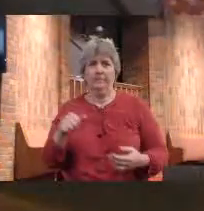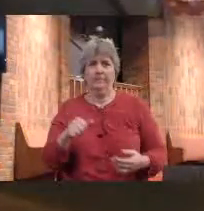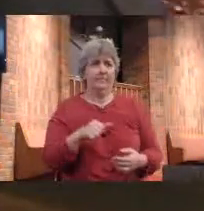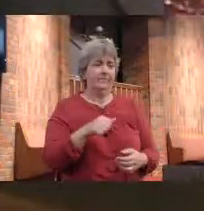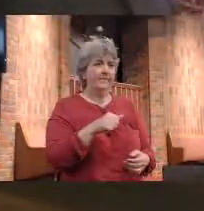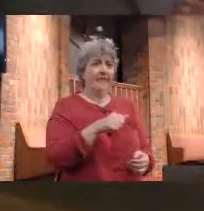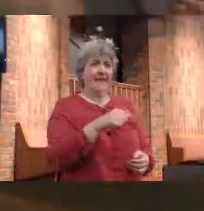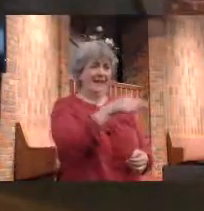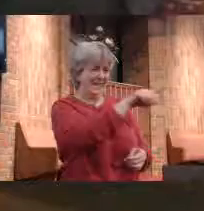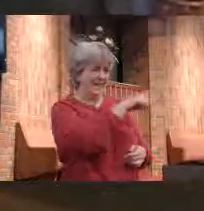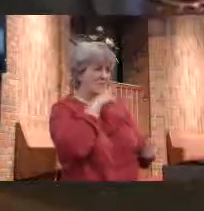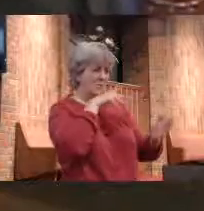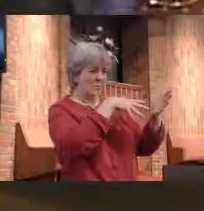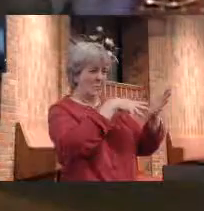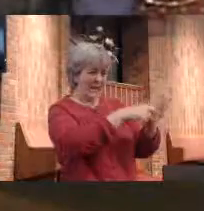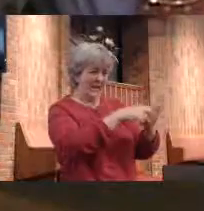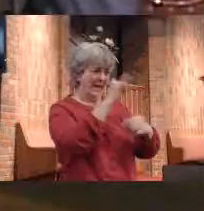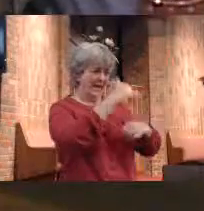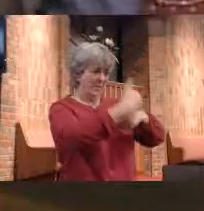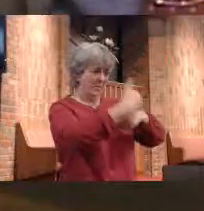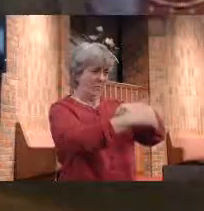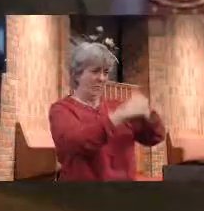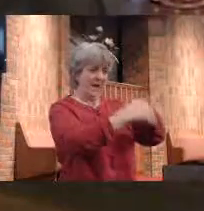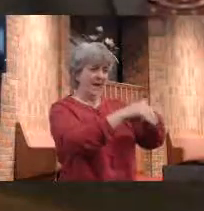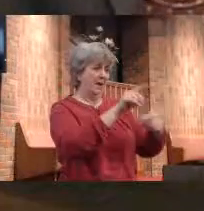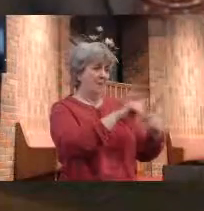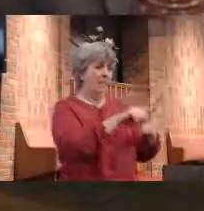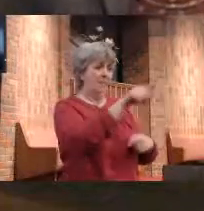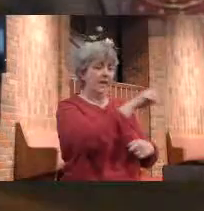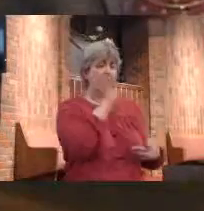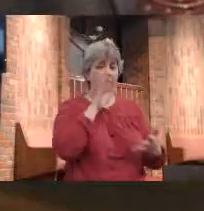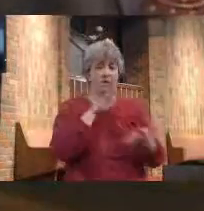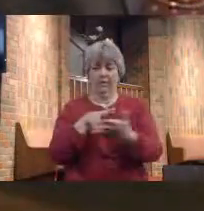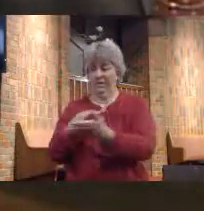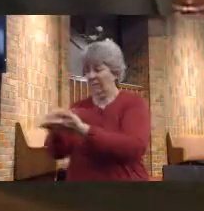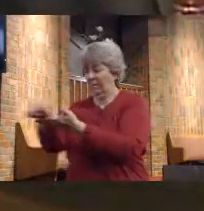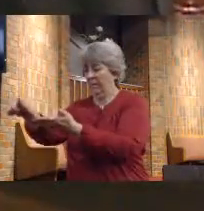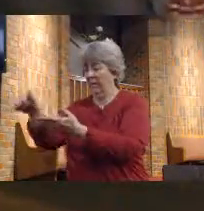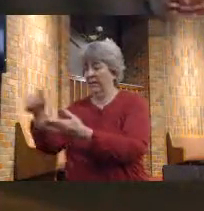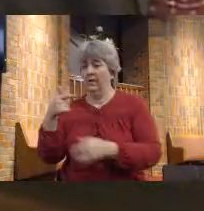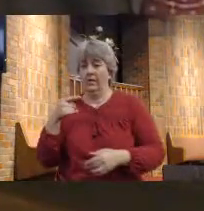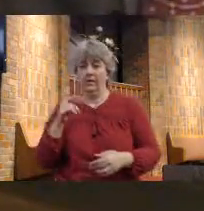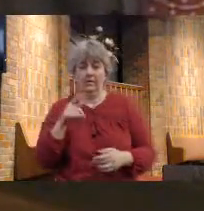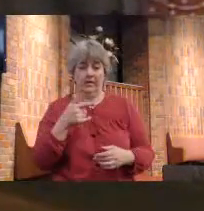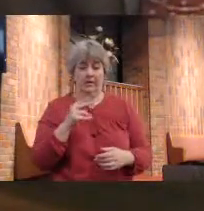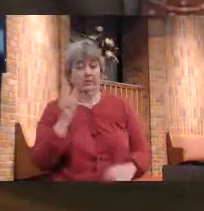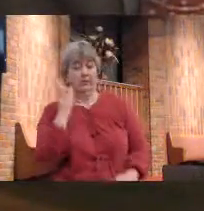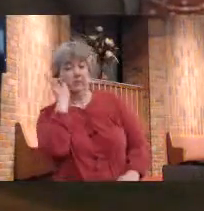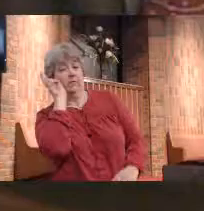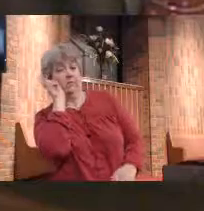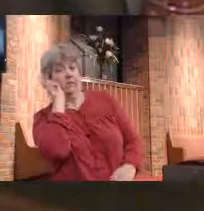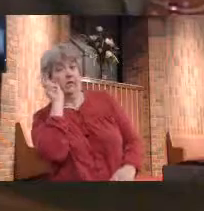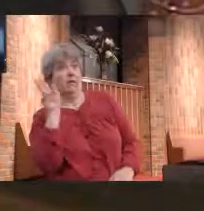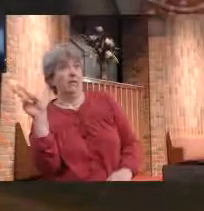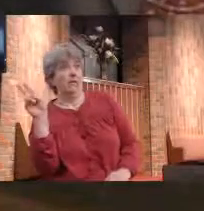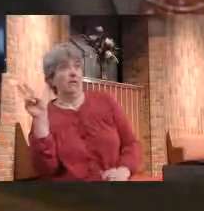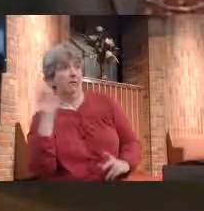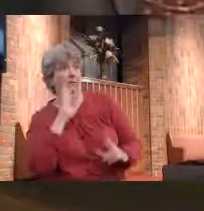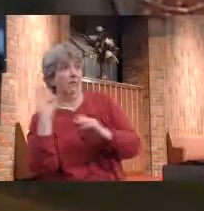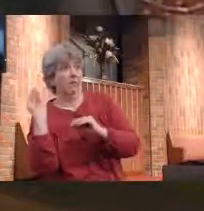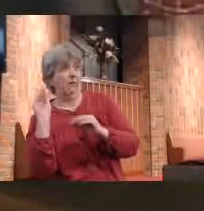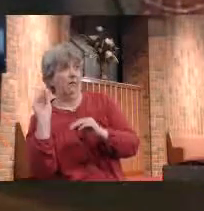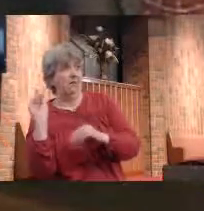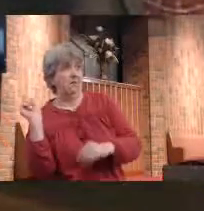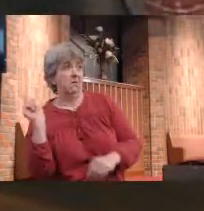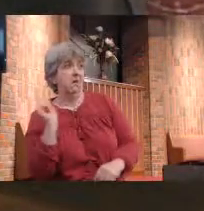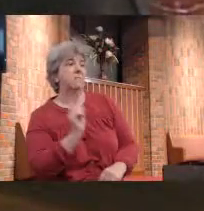loaf of bread, but they are going to flatten us. Gideon hears that dream from the enemies, and he comes back knowing